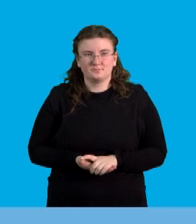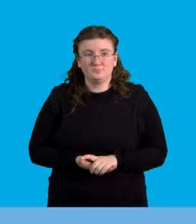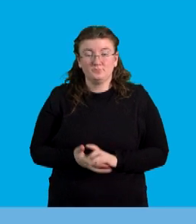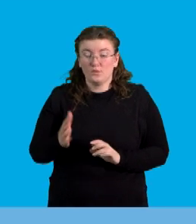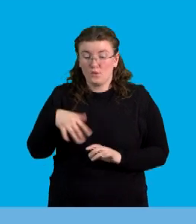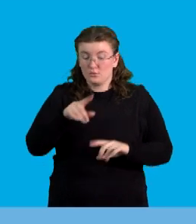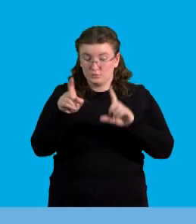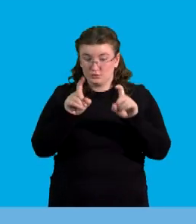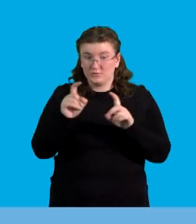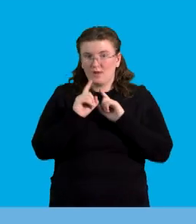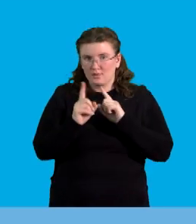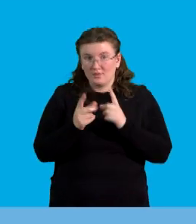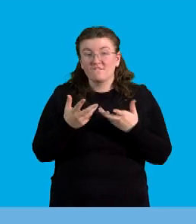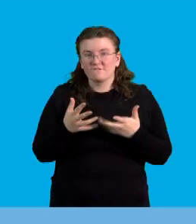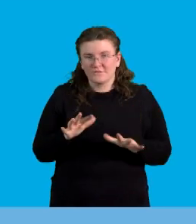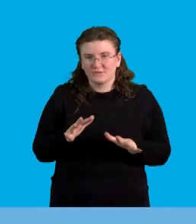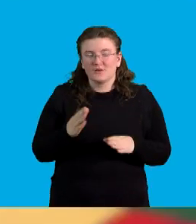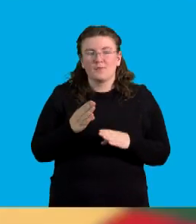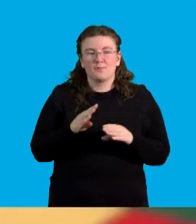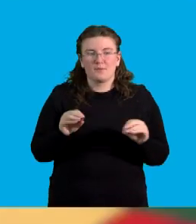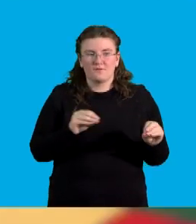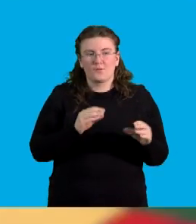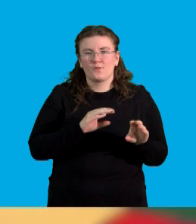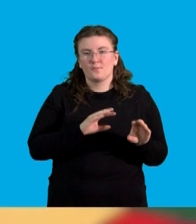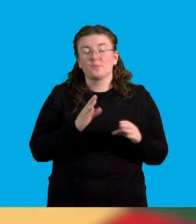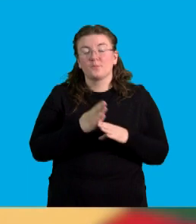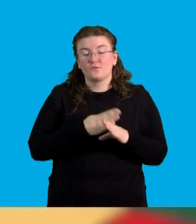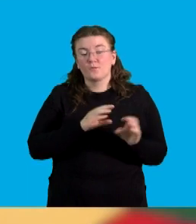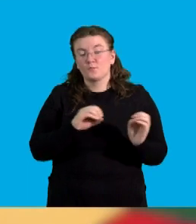bread. So with all of these questions answered, and before we